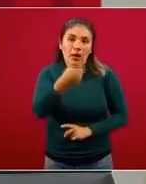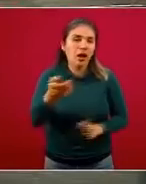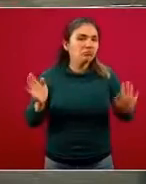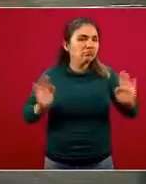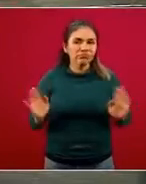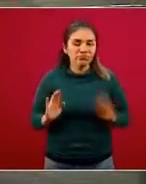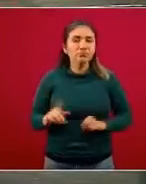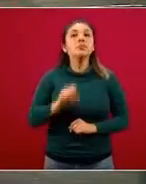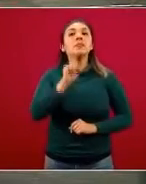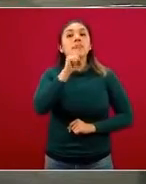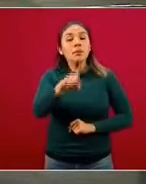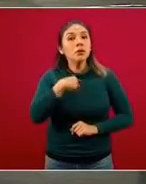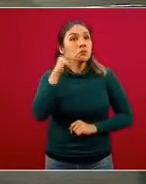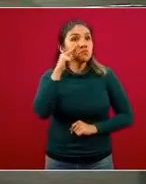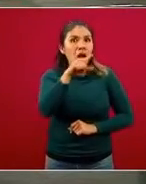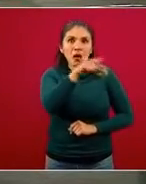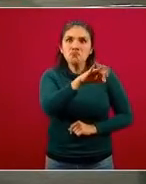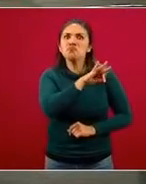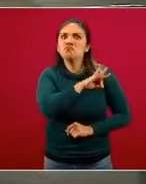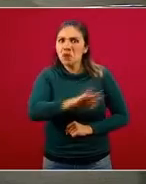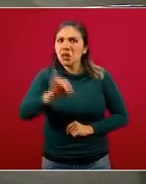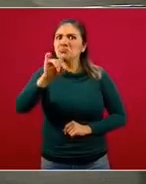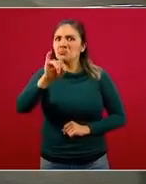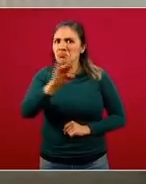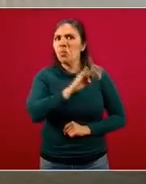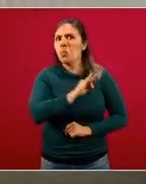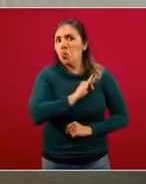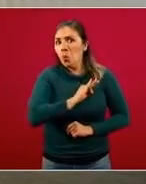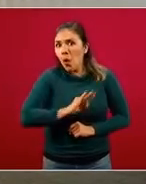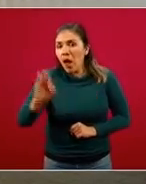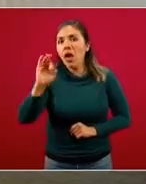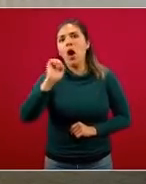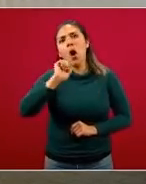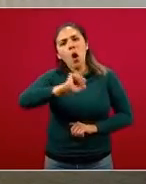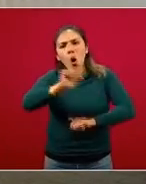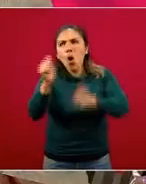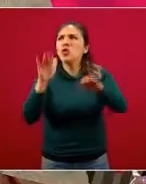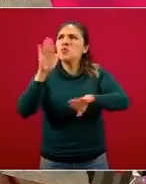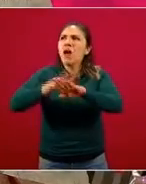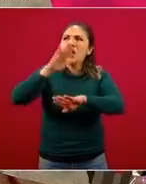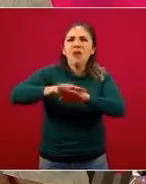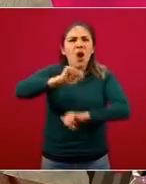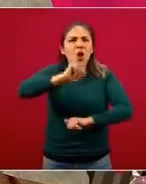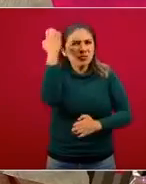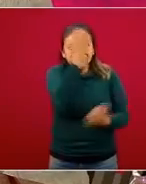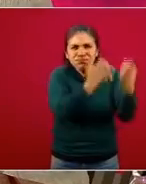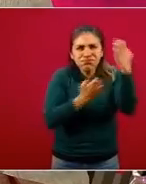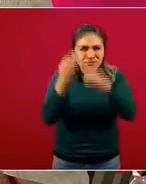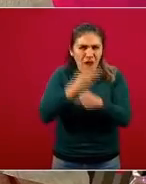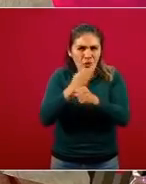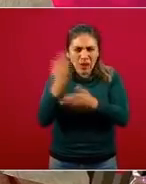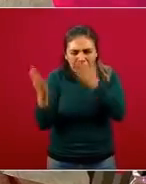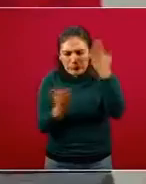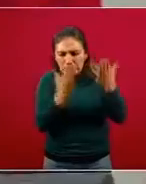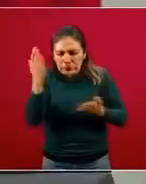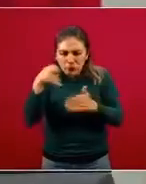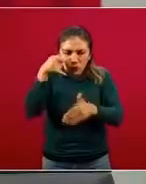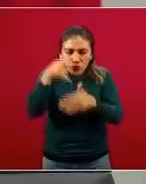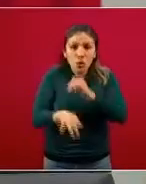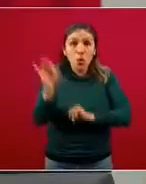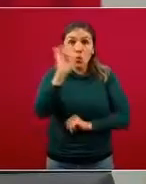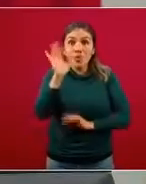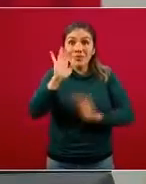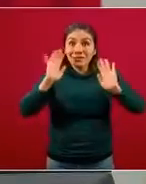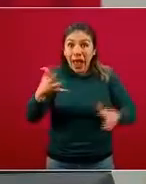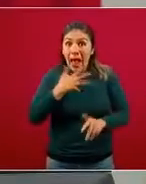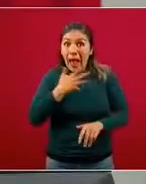having some ethical issues there at the moment. But we have great expectations for this product because